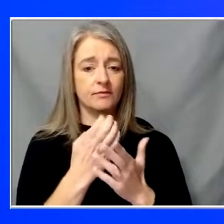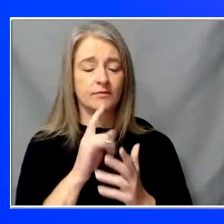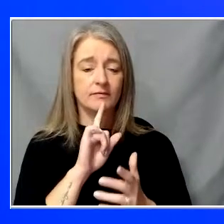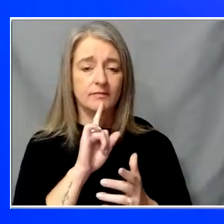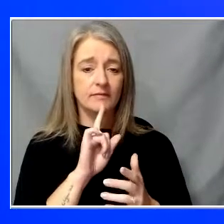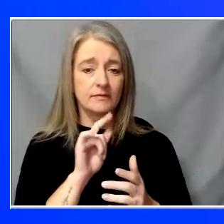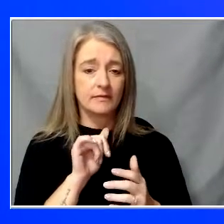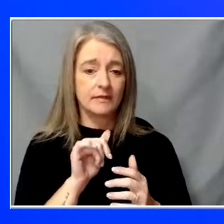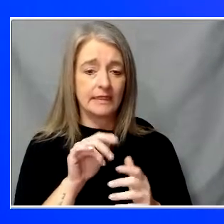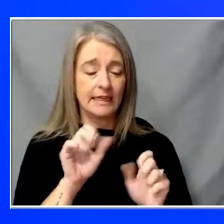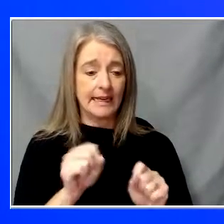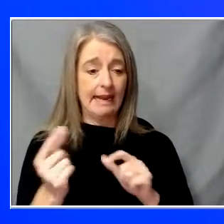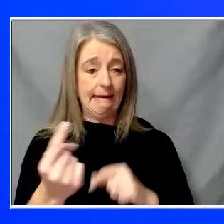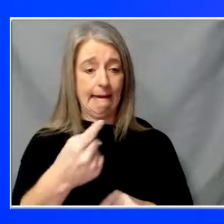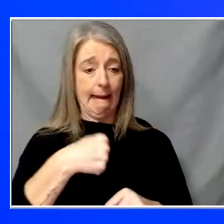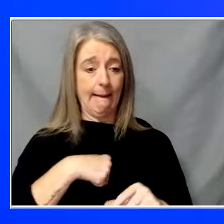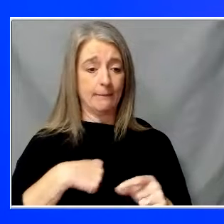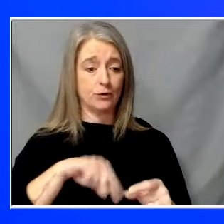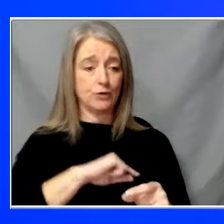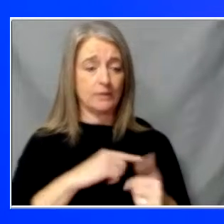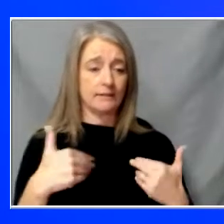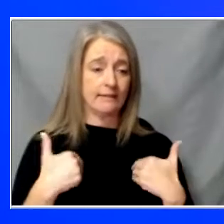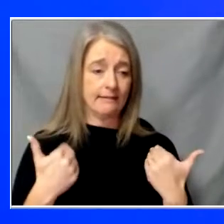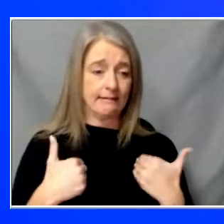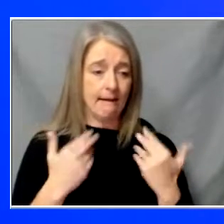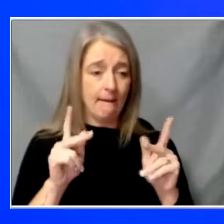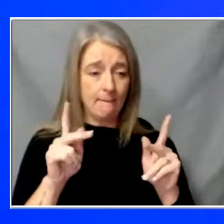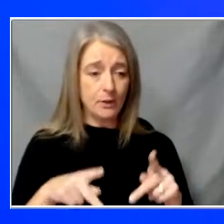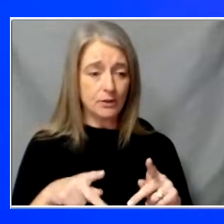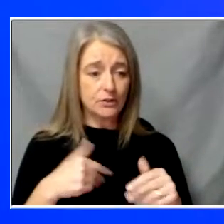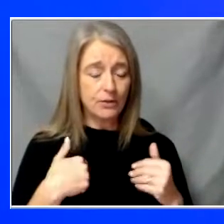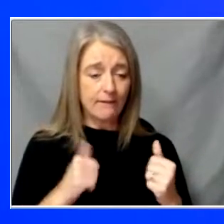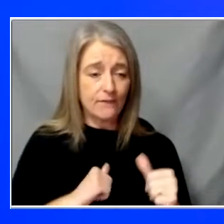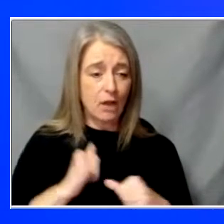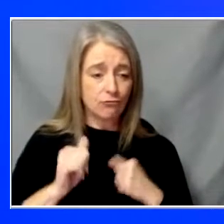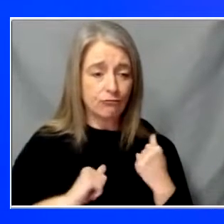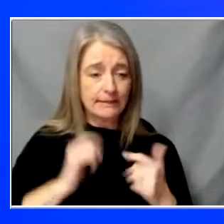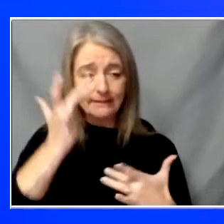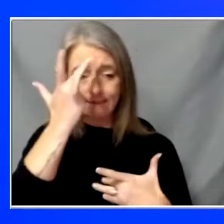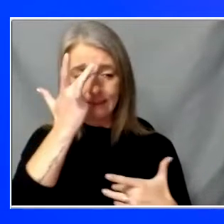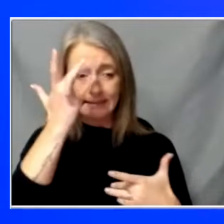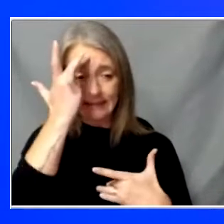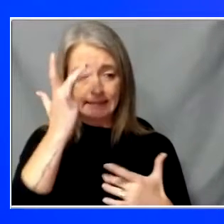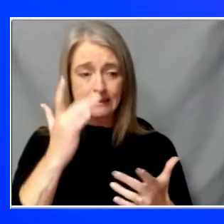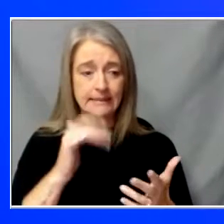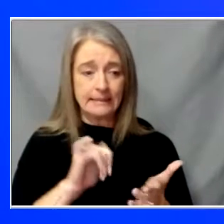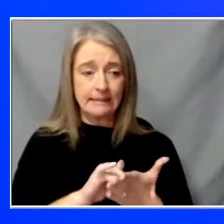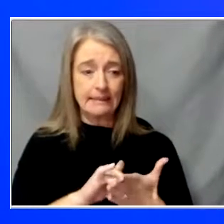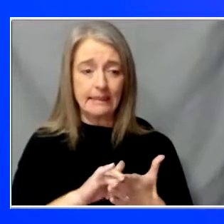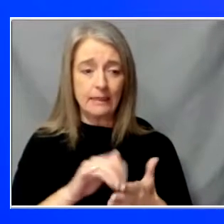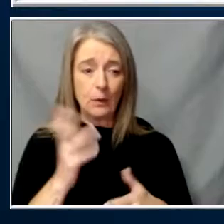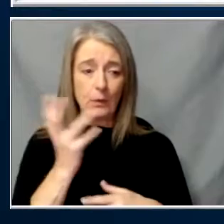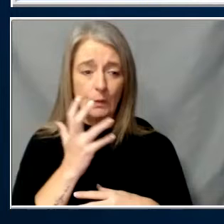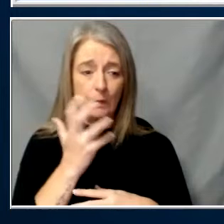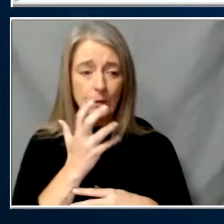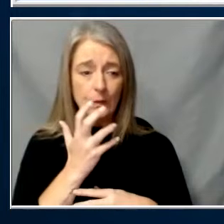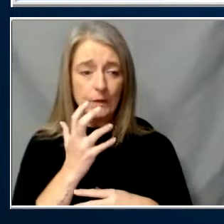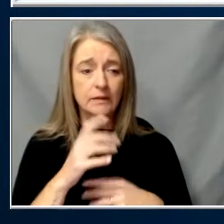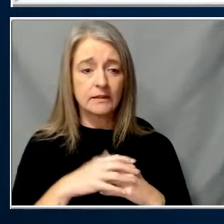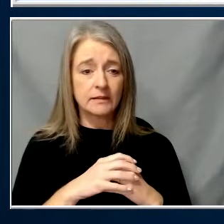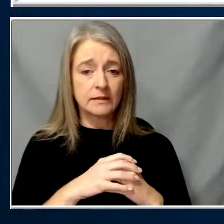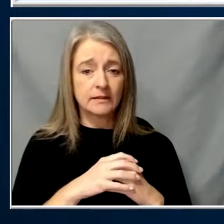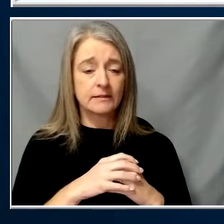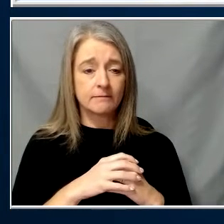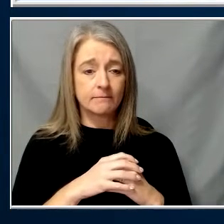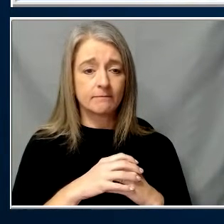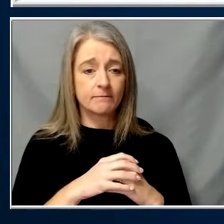he came to us, very young person to have aggressive disease and metastatic by that time. It's a peritoneal have a disease,